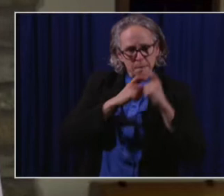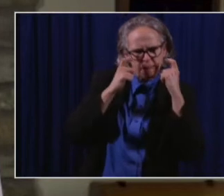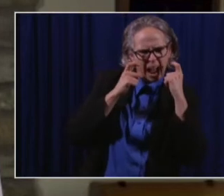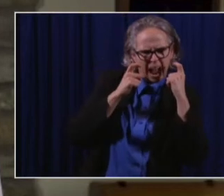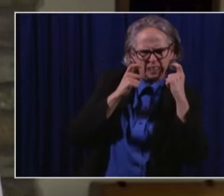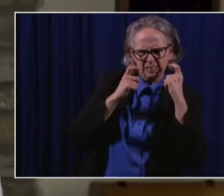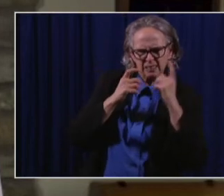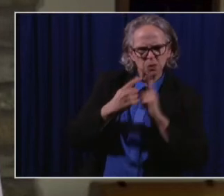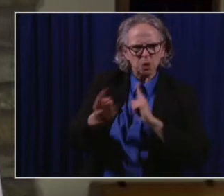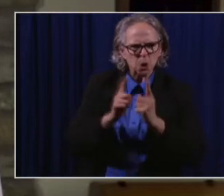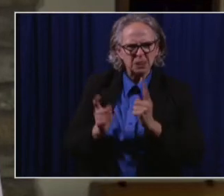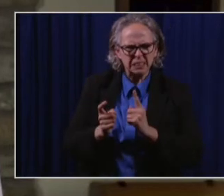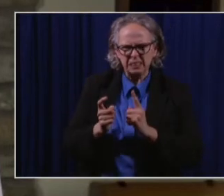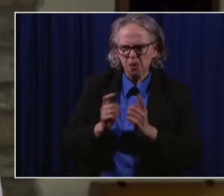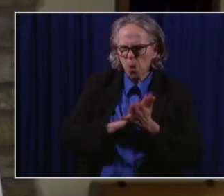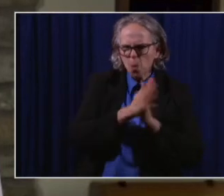do,